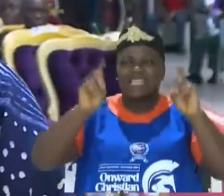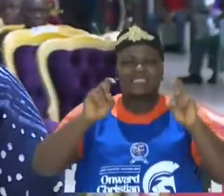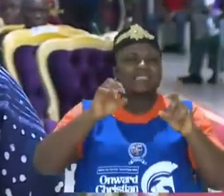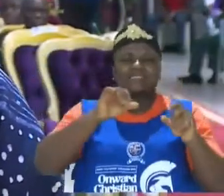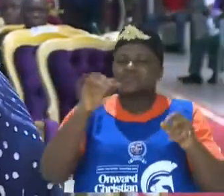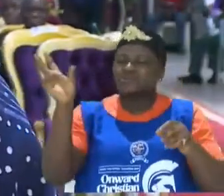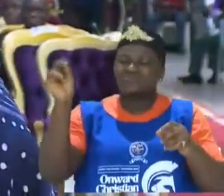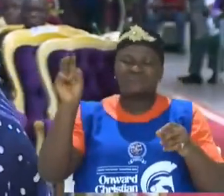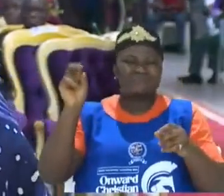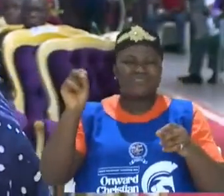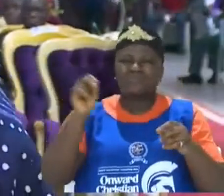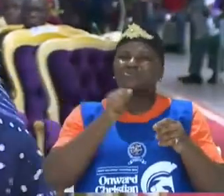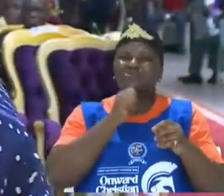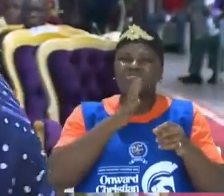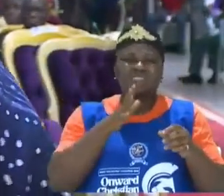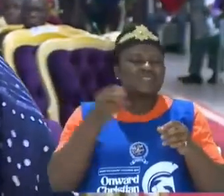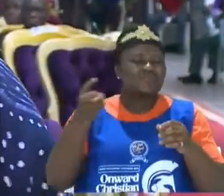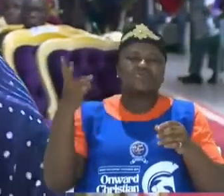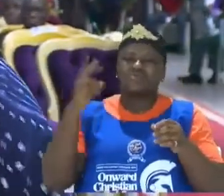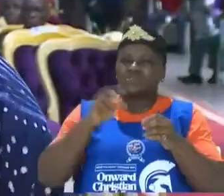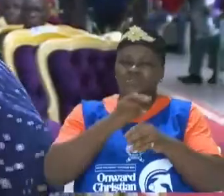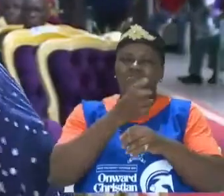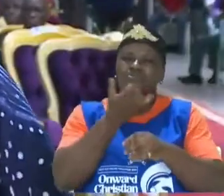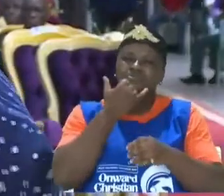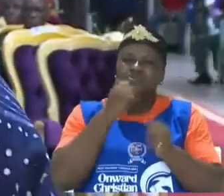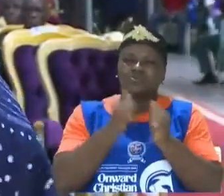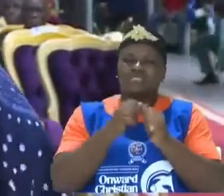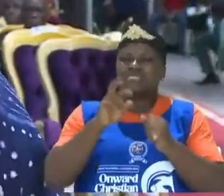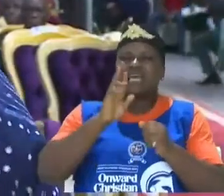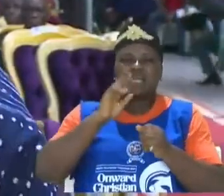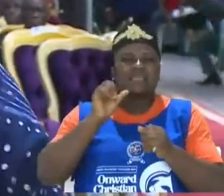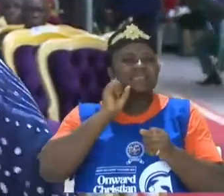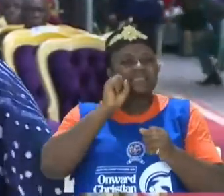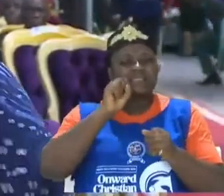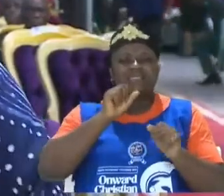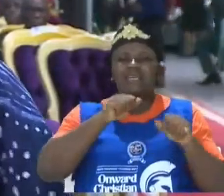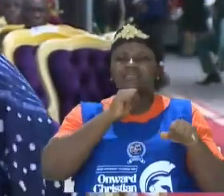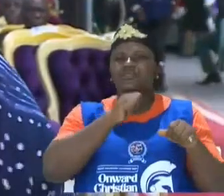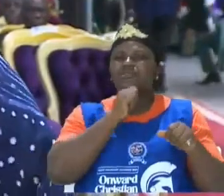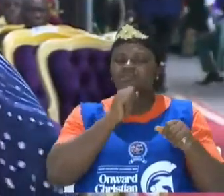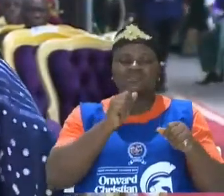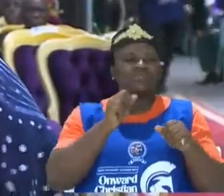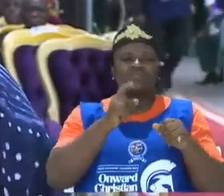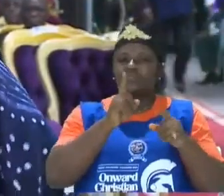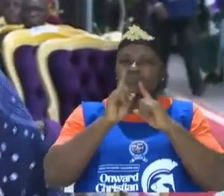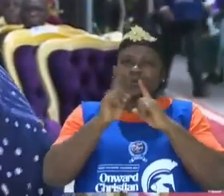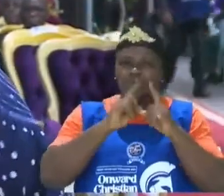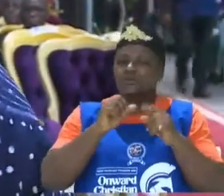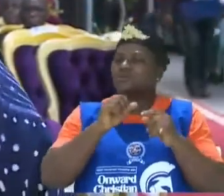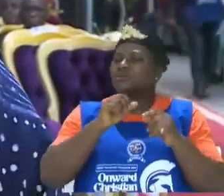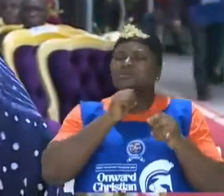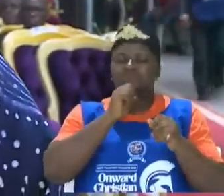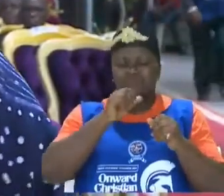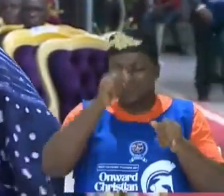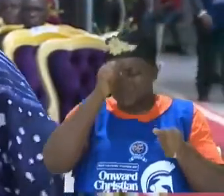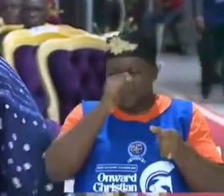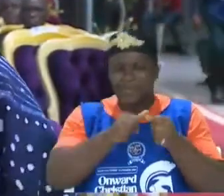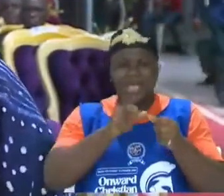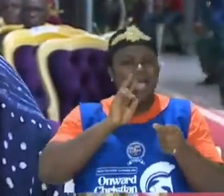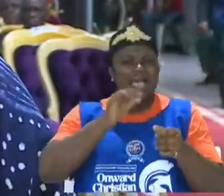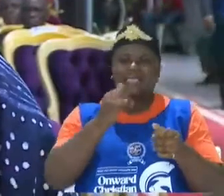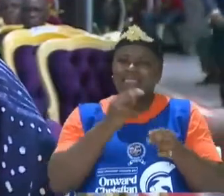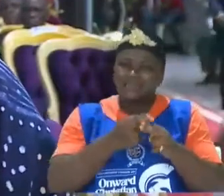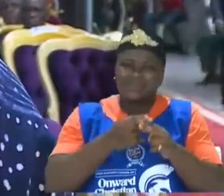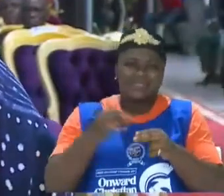not talk. She could not remember her name. She could not even do anything.